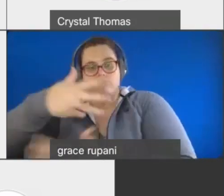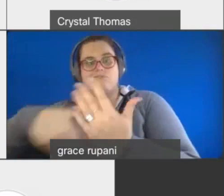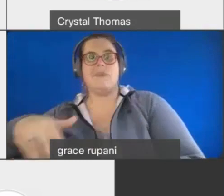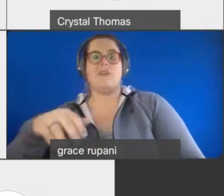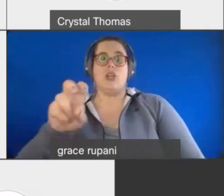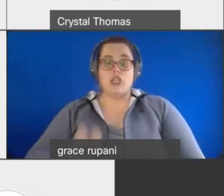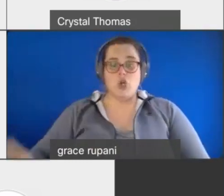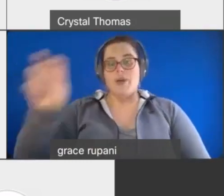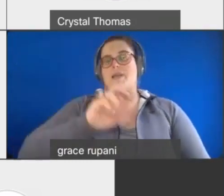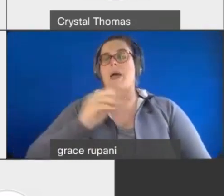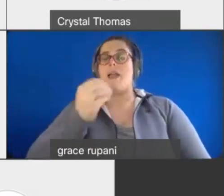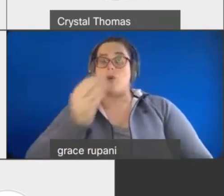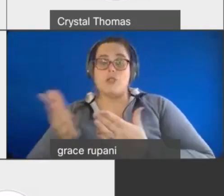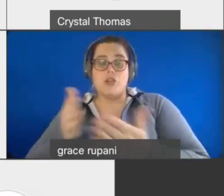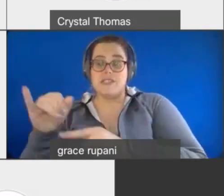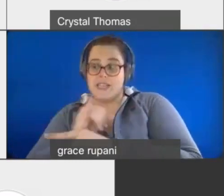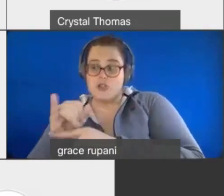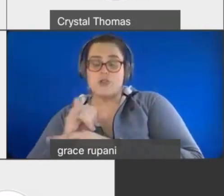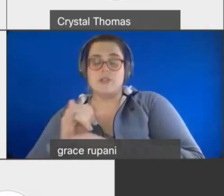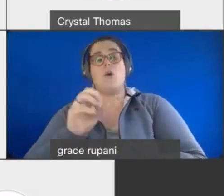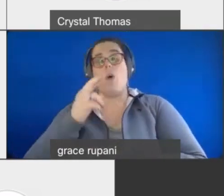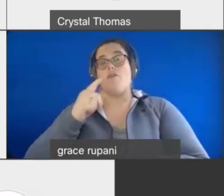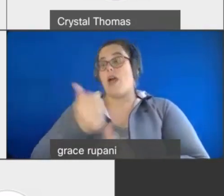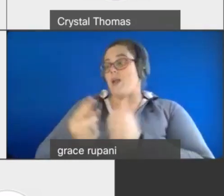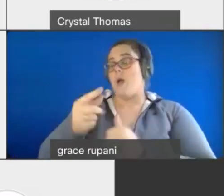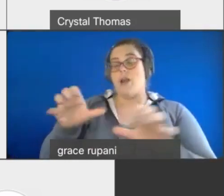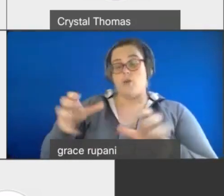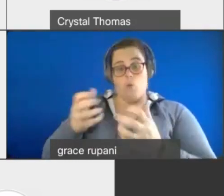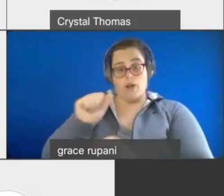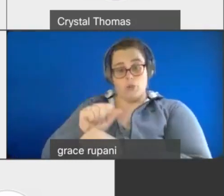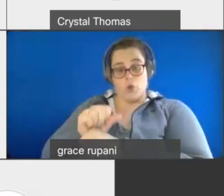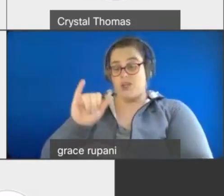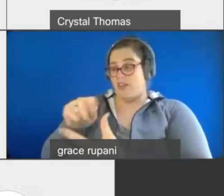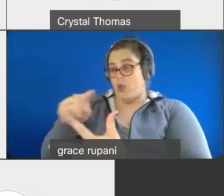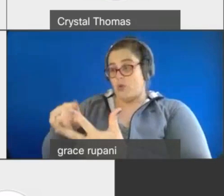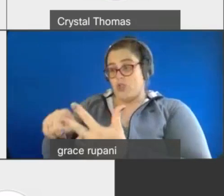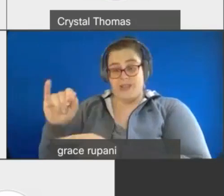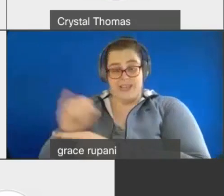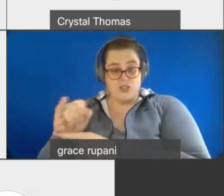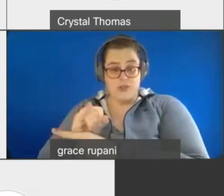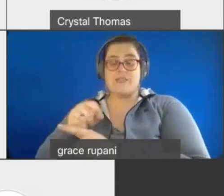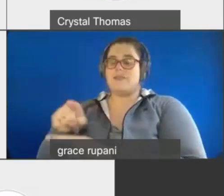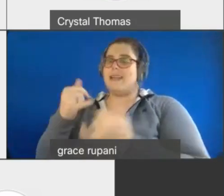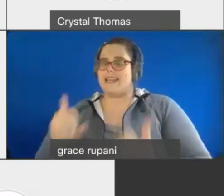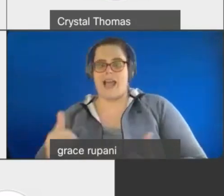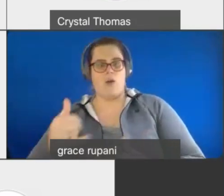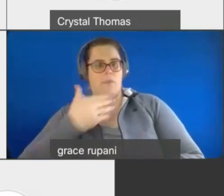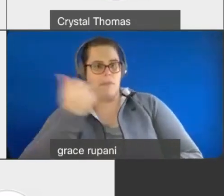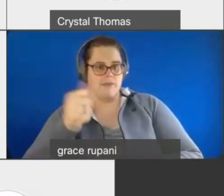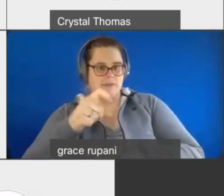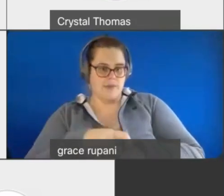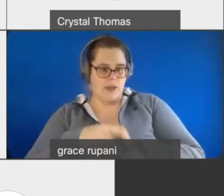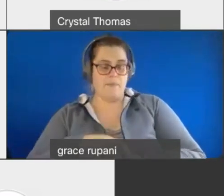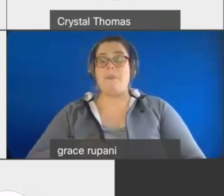service industries for persons seeking this type of employment. Businesses have been impacted by COVID and are trying